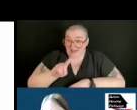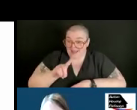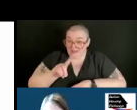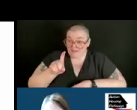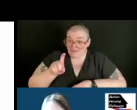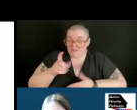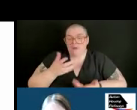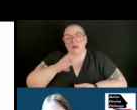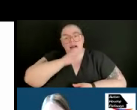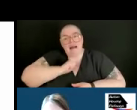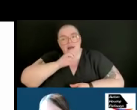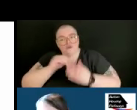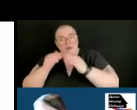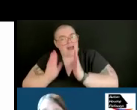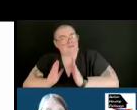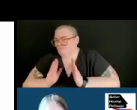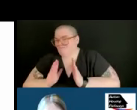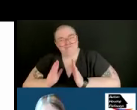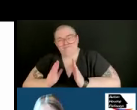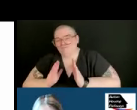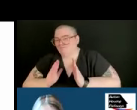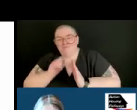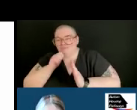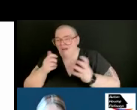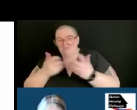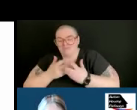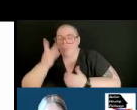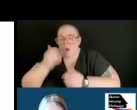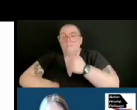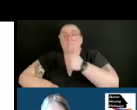as most units in elderly housing have only one bedroom.